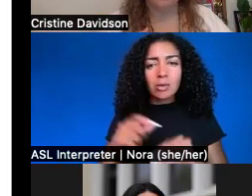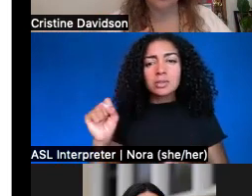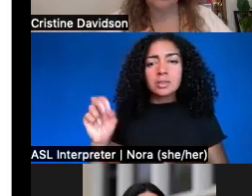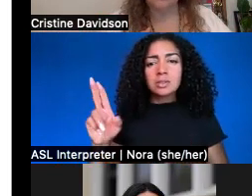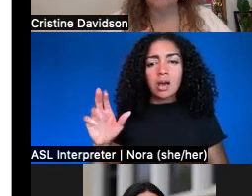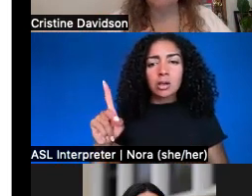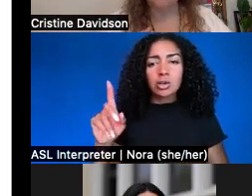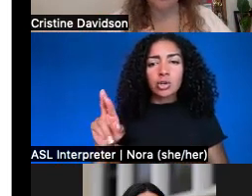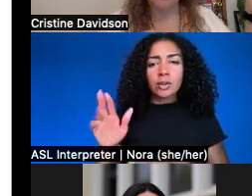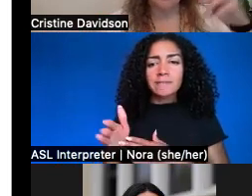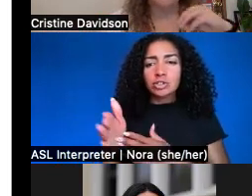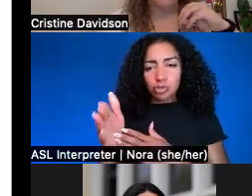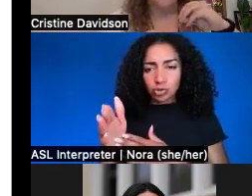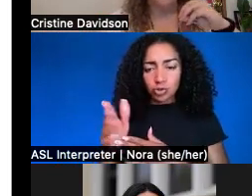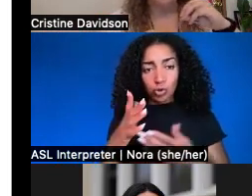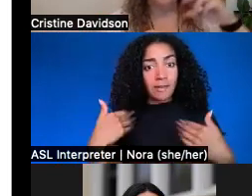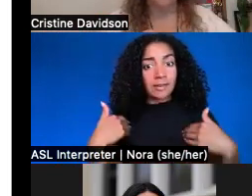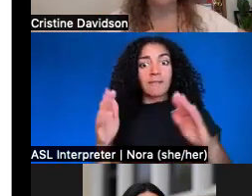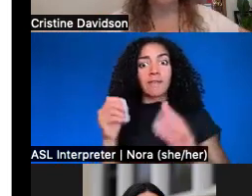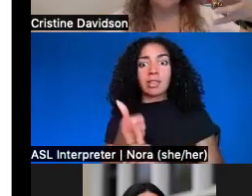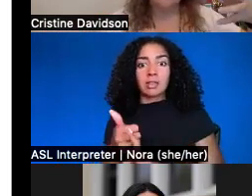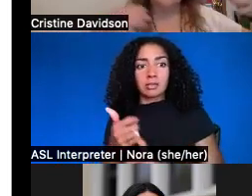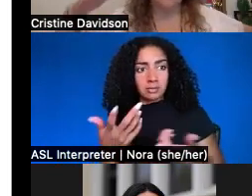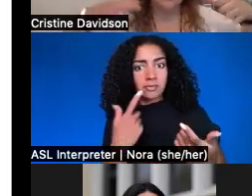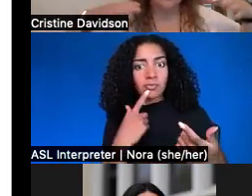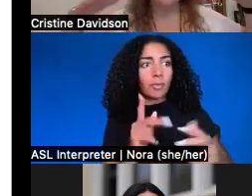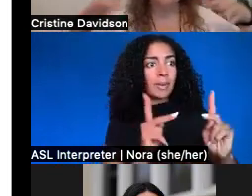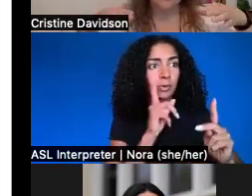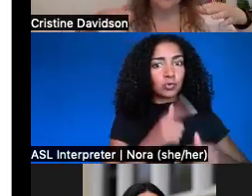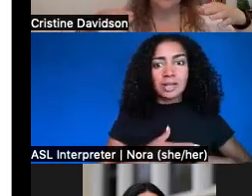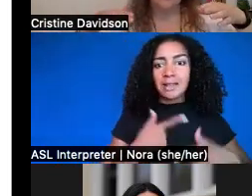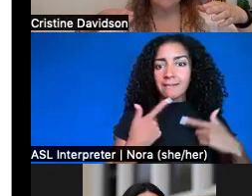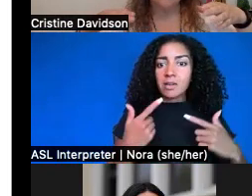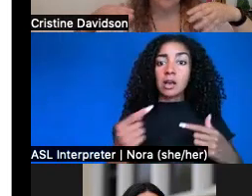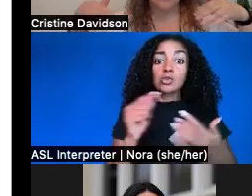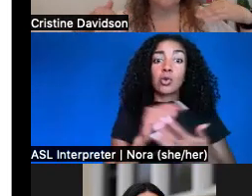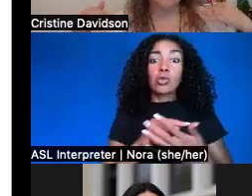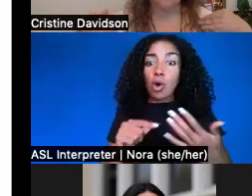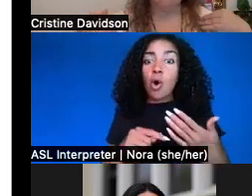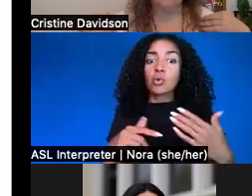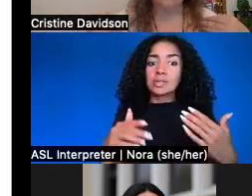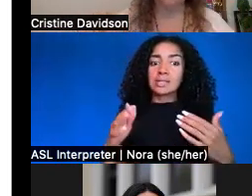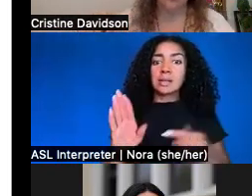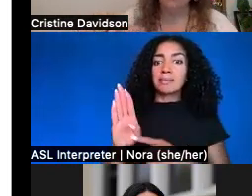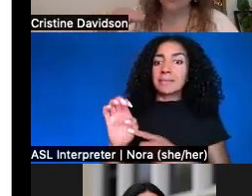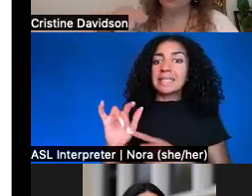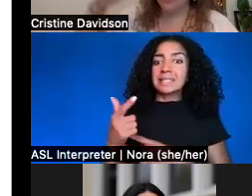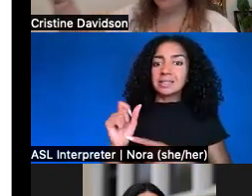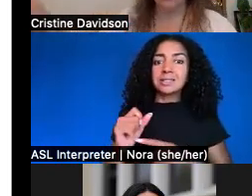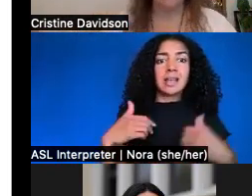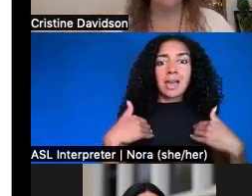the people could live, right? Like those beings, those sentient beings are taking care of us, and we